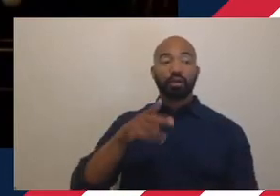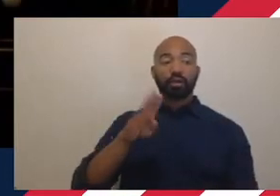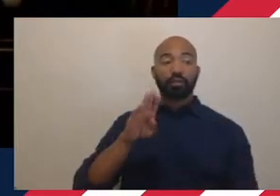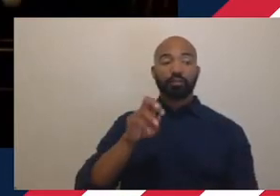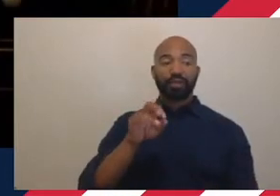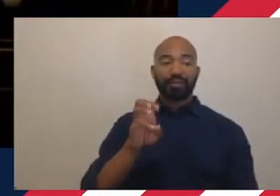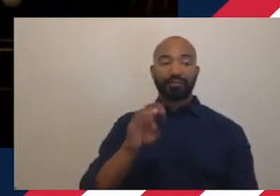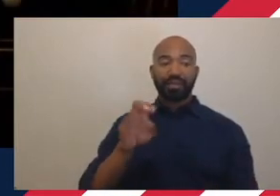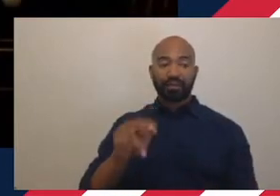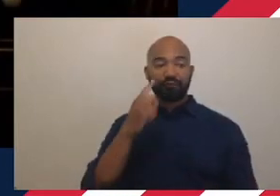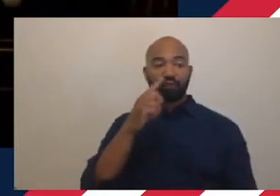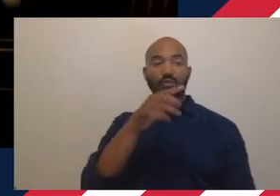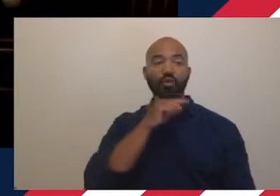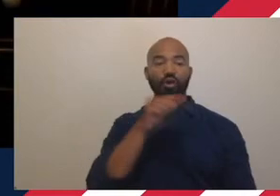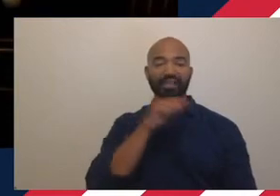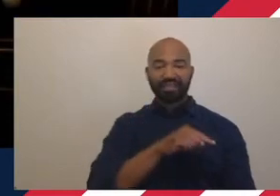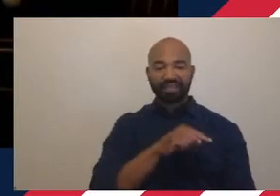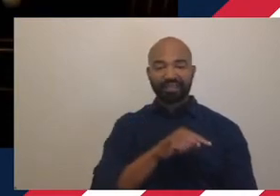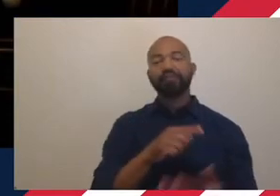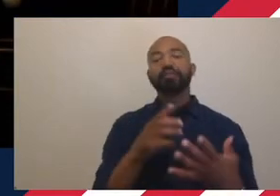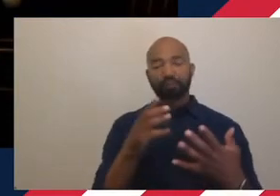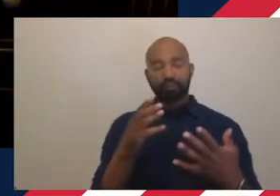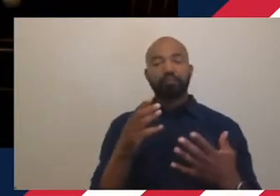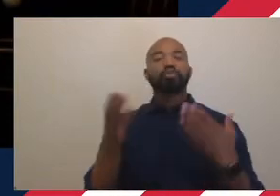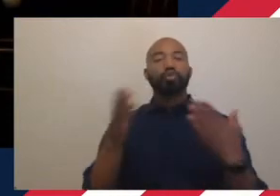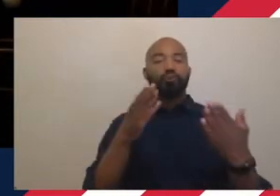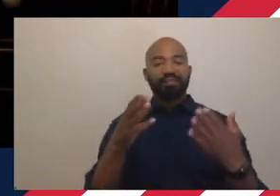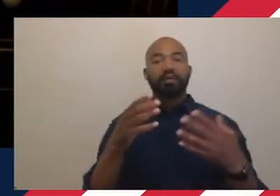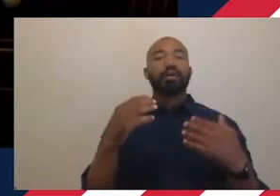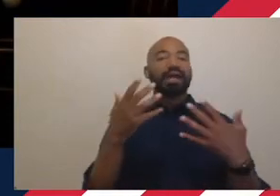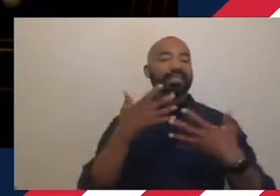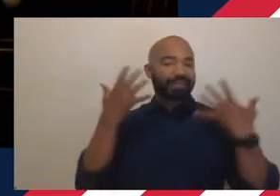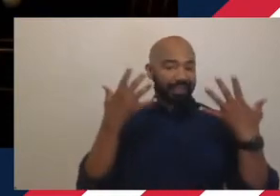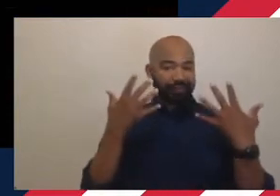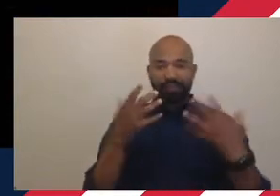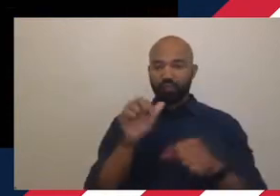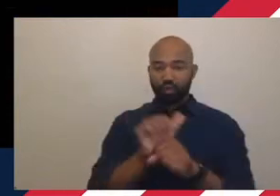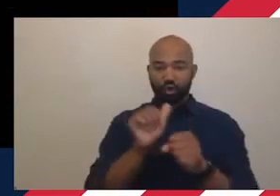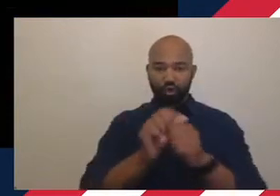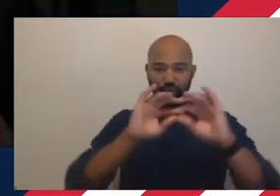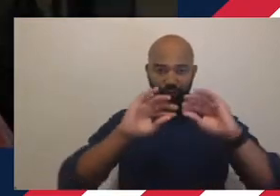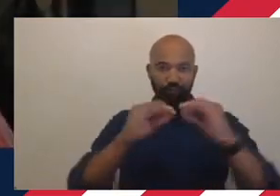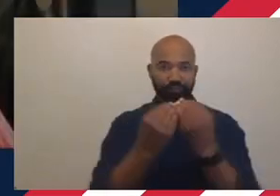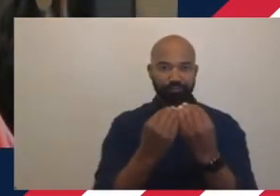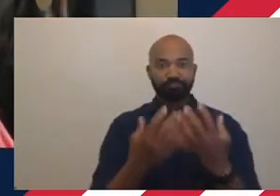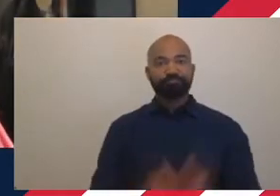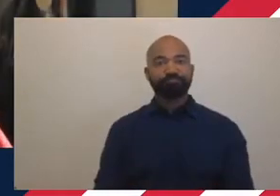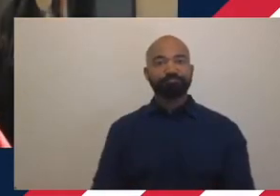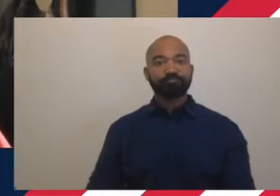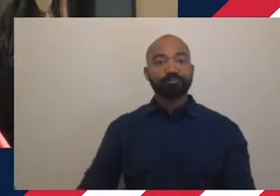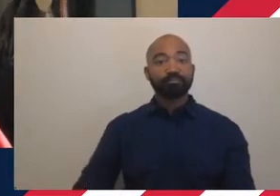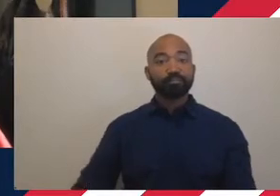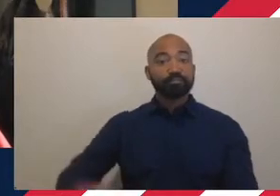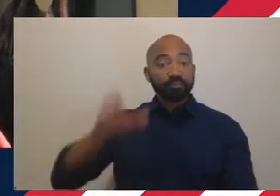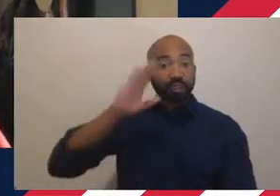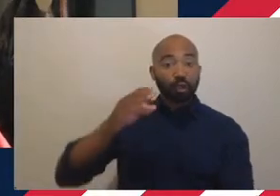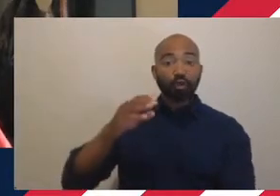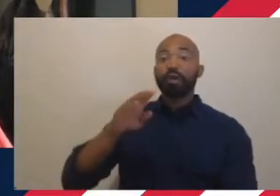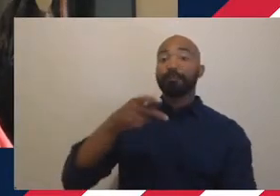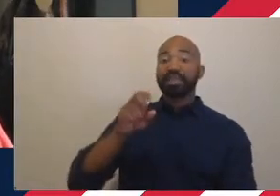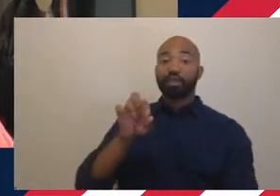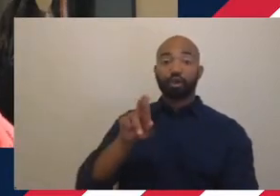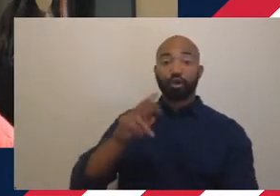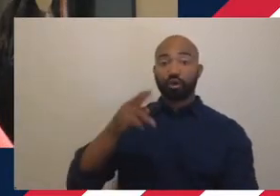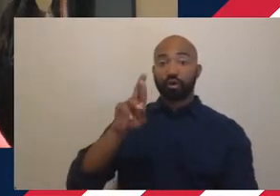Area Service and Hospitality Workers Organization. My name is Peter Rickman, and I'm the president of